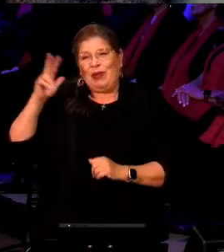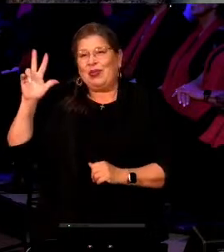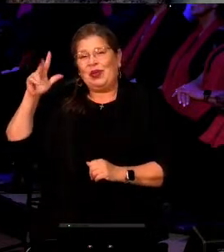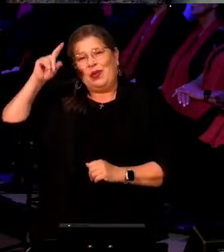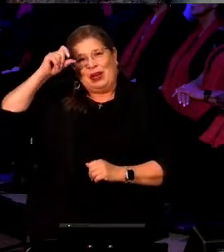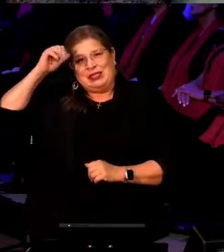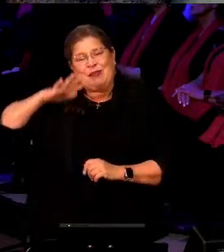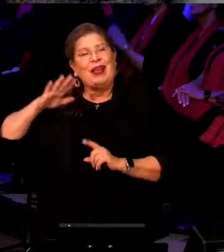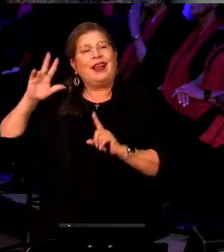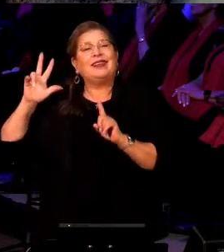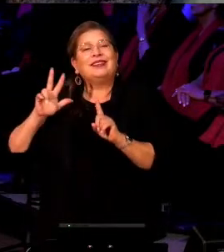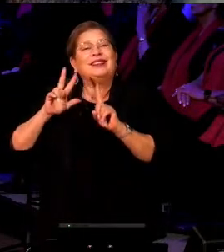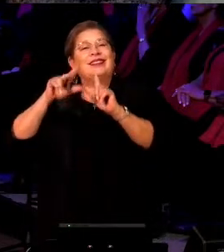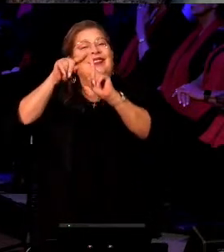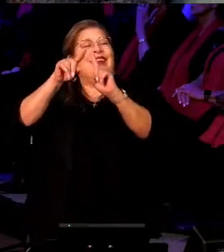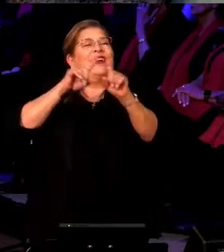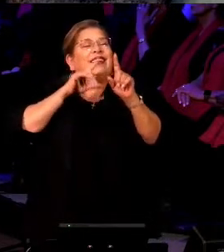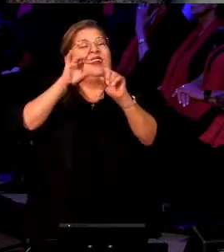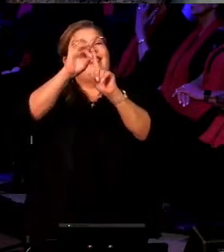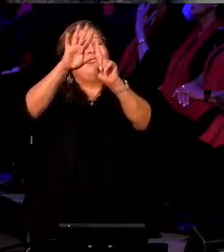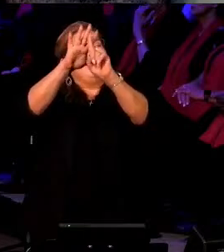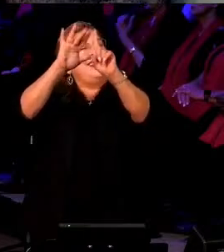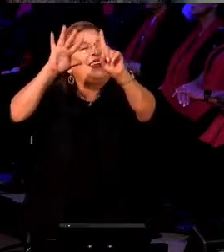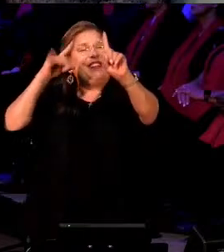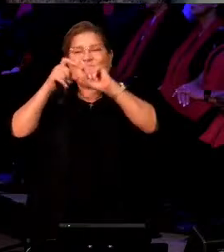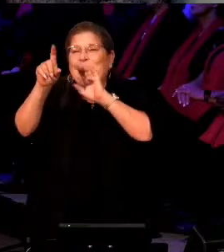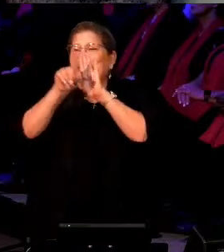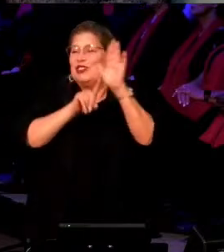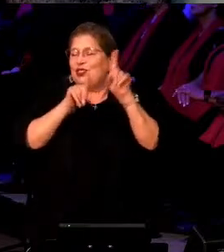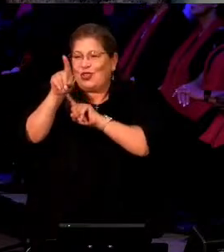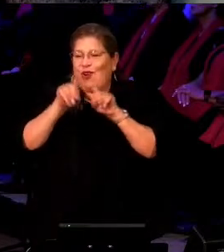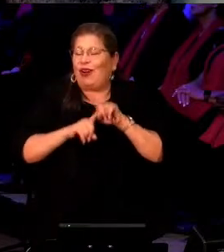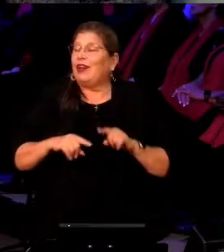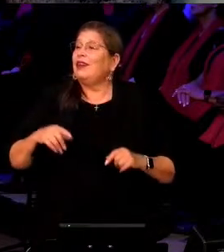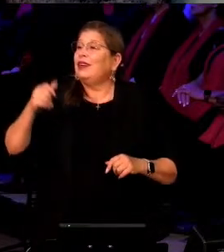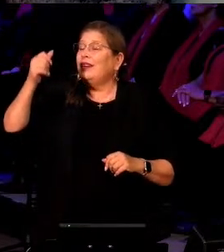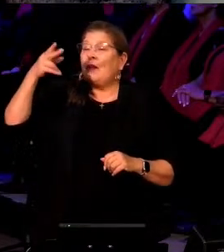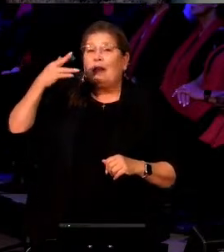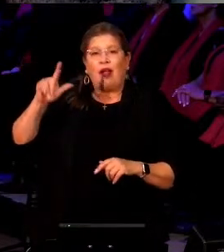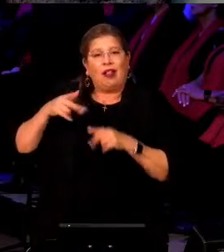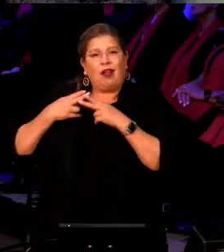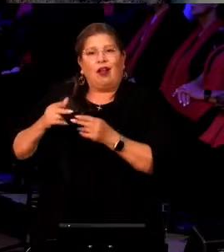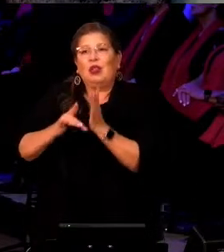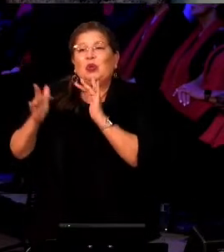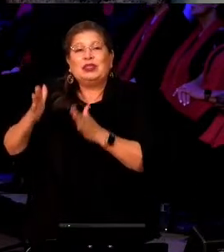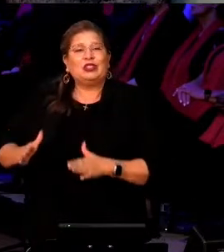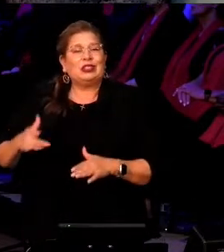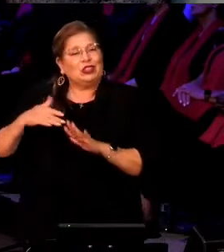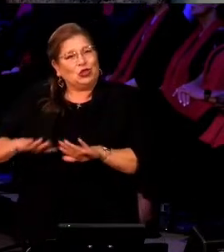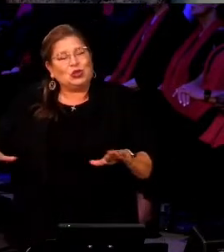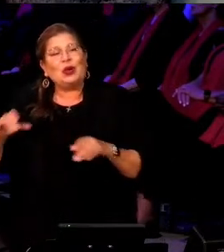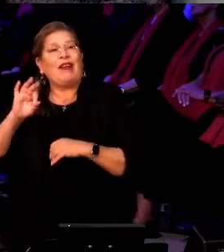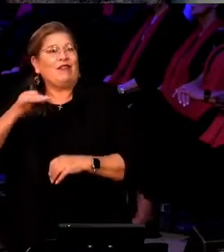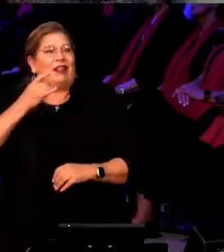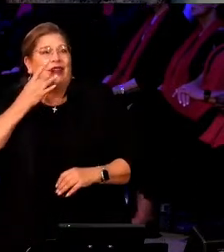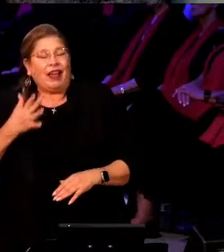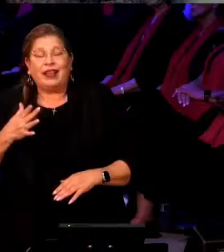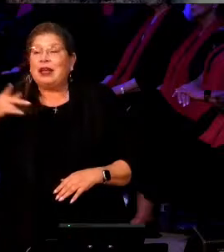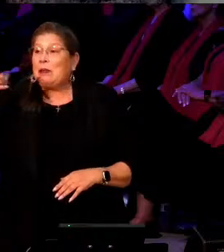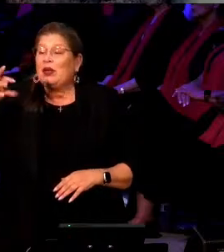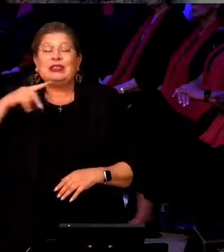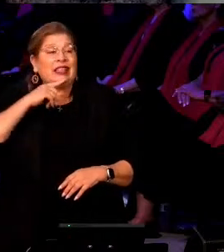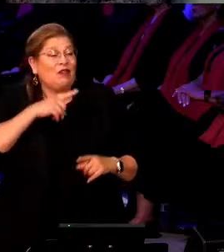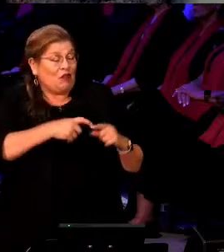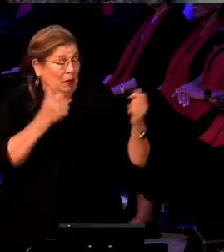find him by the light of a star. Paul calls Christians children of light. Peter says that we have been called out of